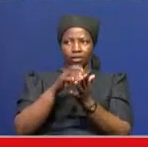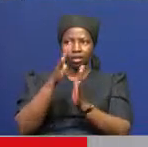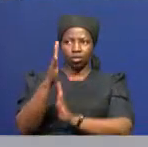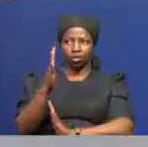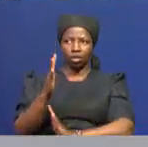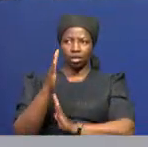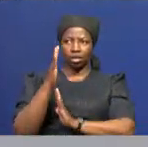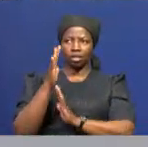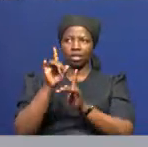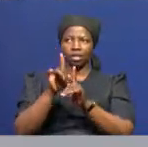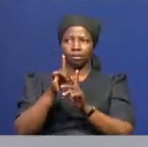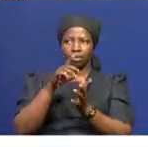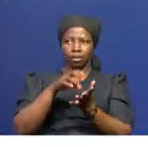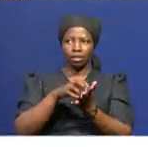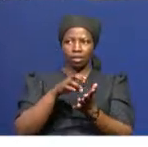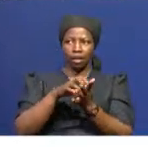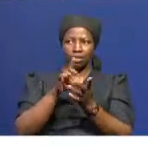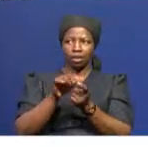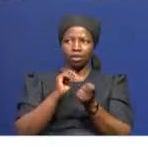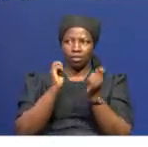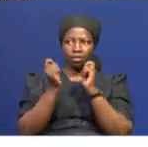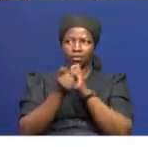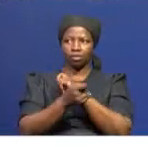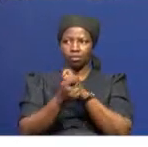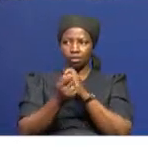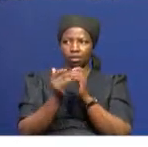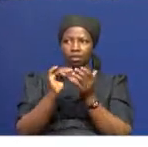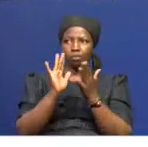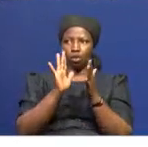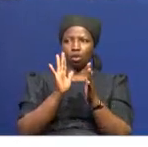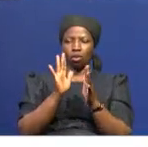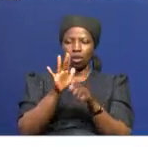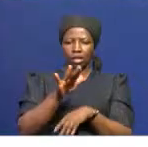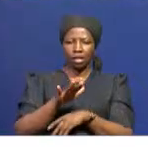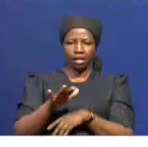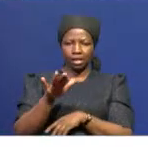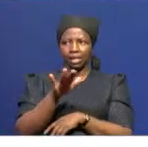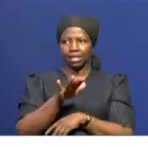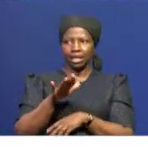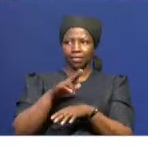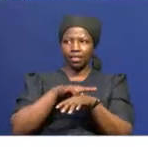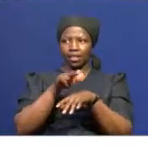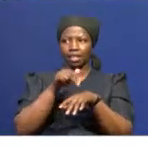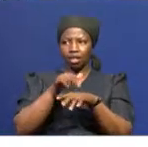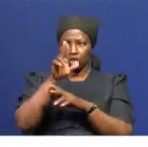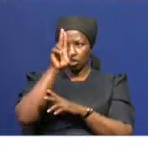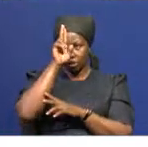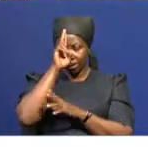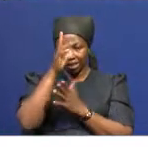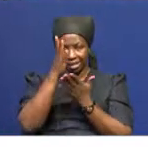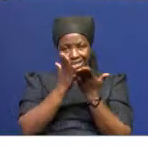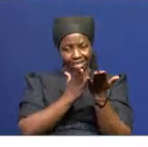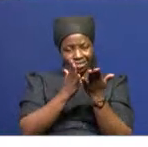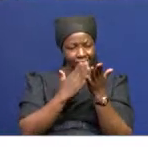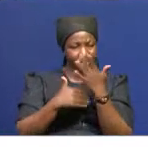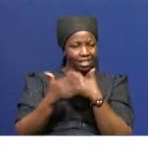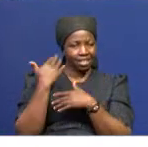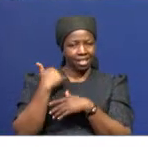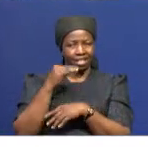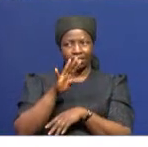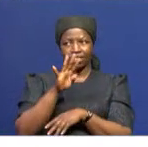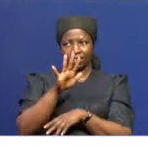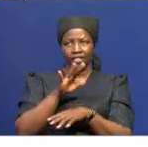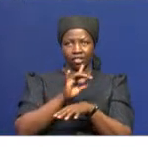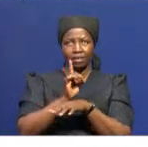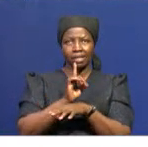and also the state of reforms, most touchingly on the National Police Service. And for the last 45 minutes,